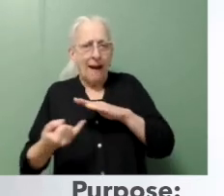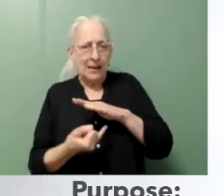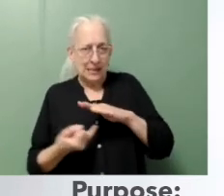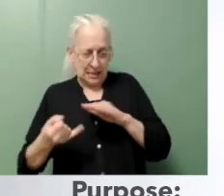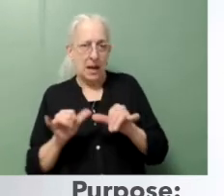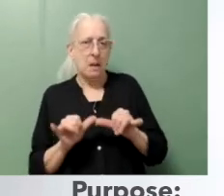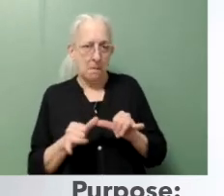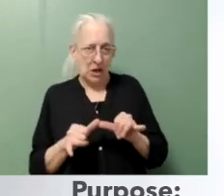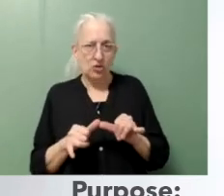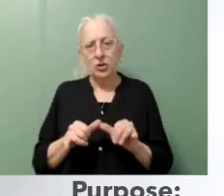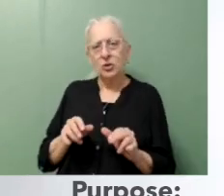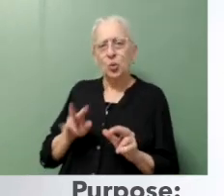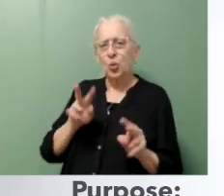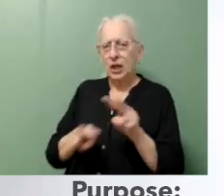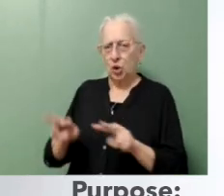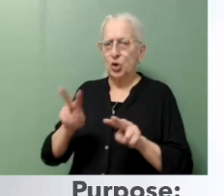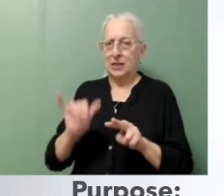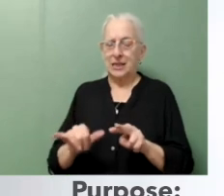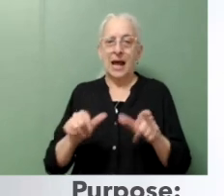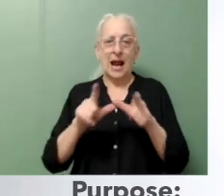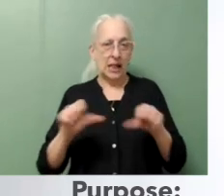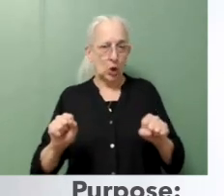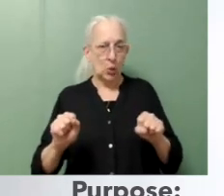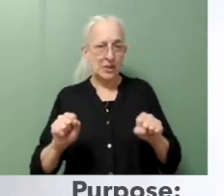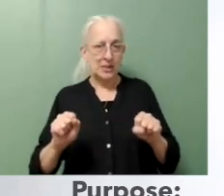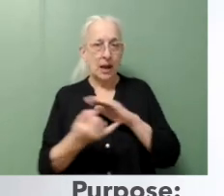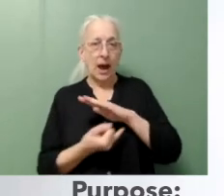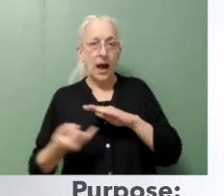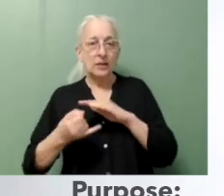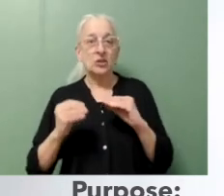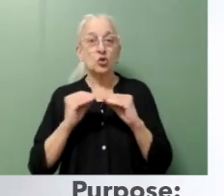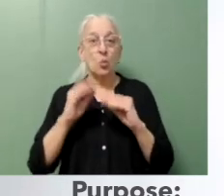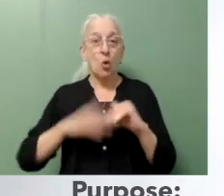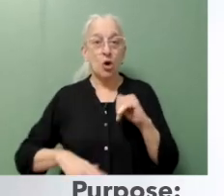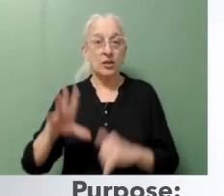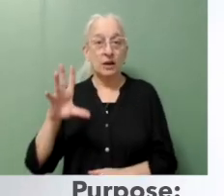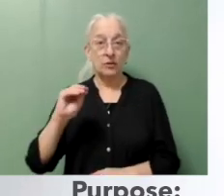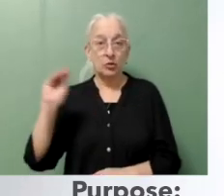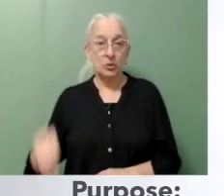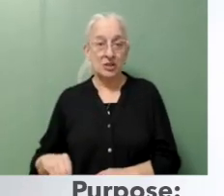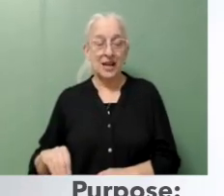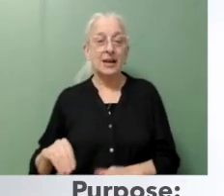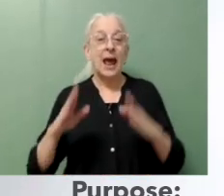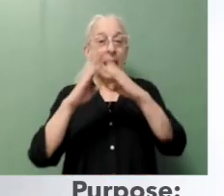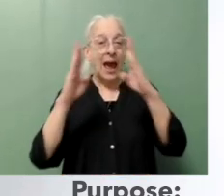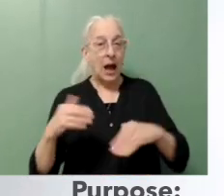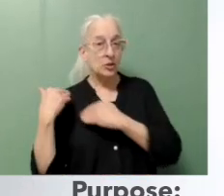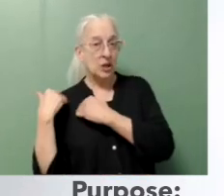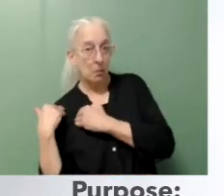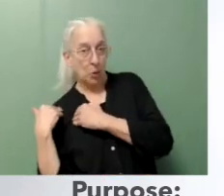at linguistic isolation, metric being greater than 50%, housing burden metric that was greater